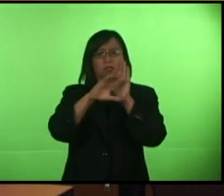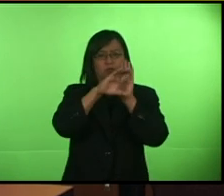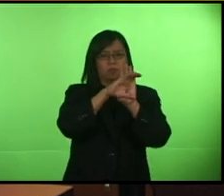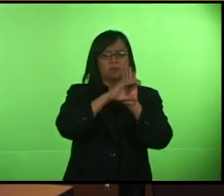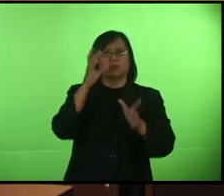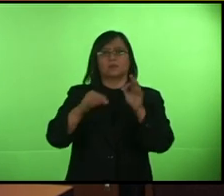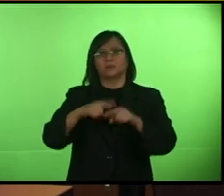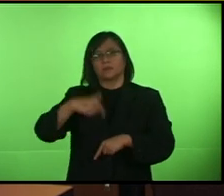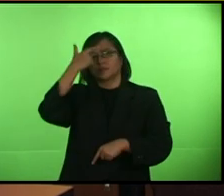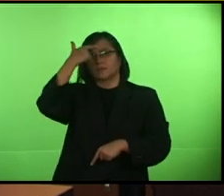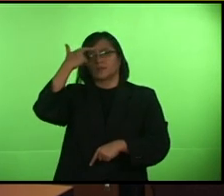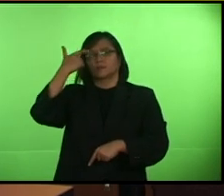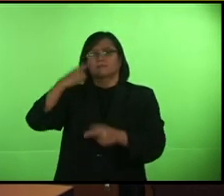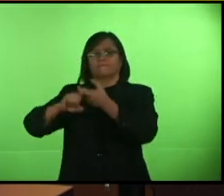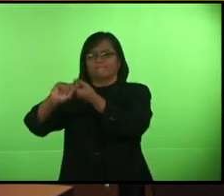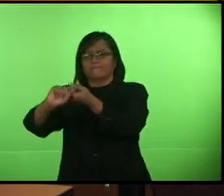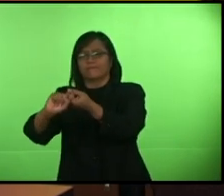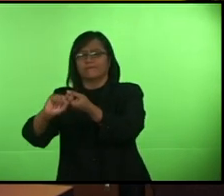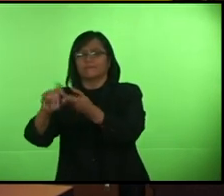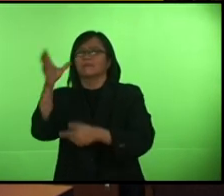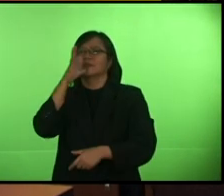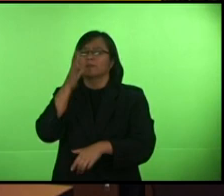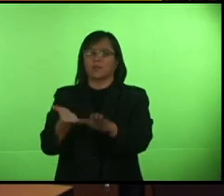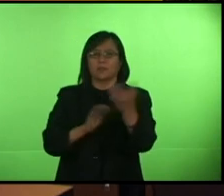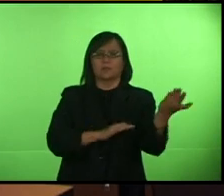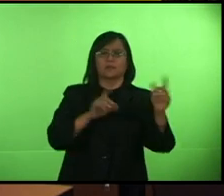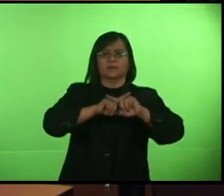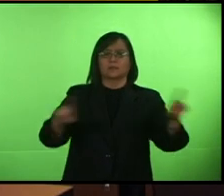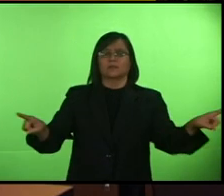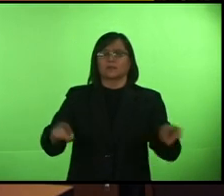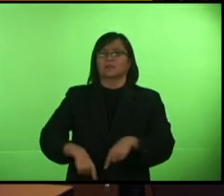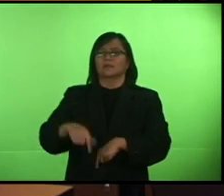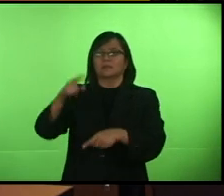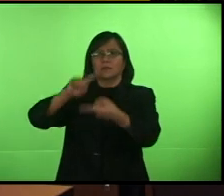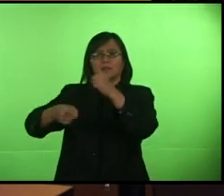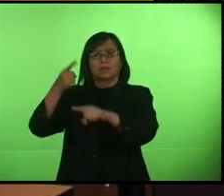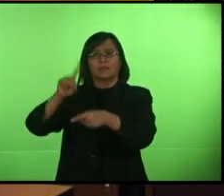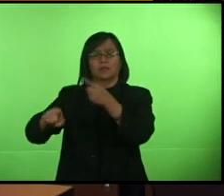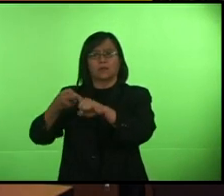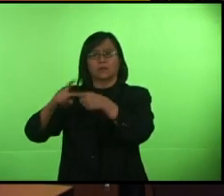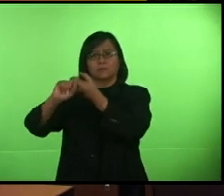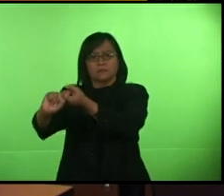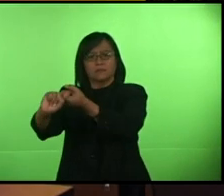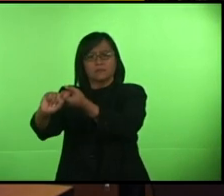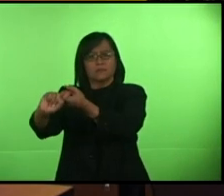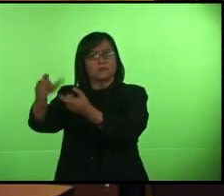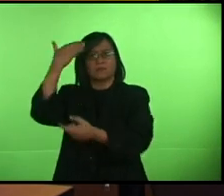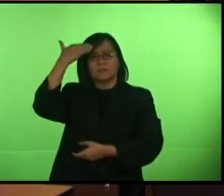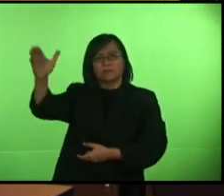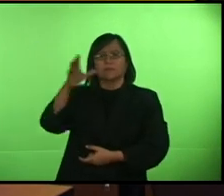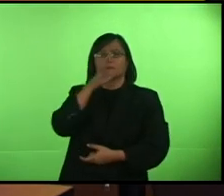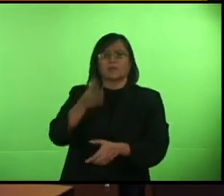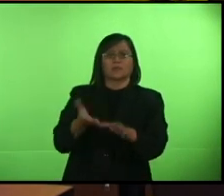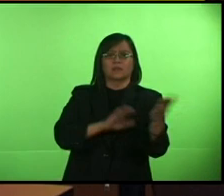your best friend's mother passed away and your best friend doesn't know about it. So it's complex, right? So the message is a